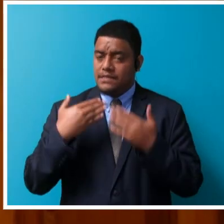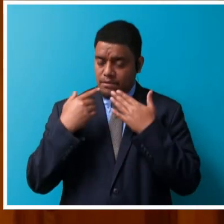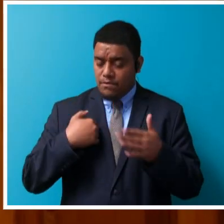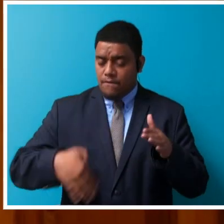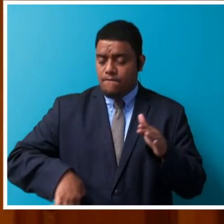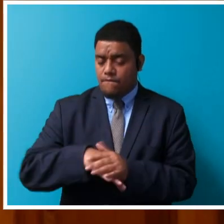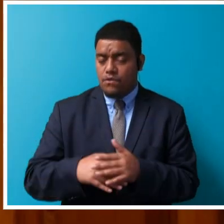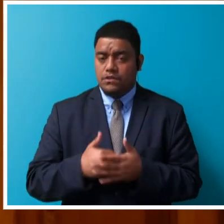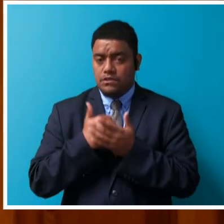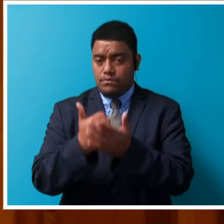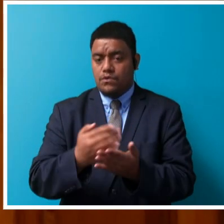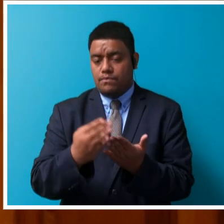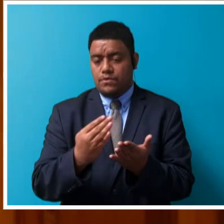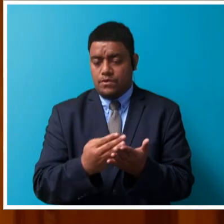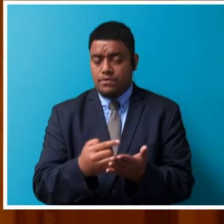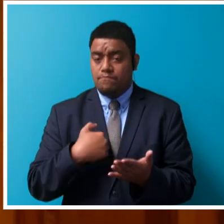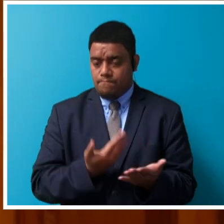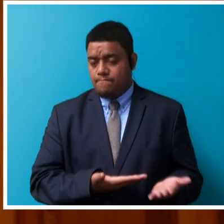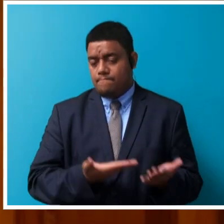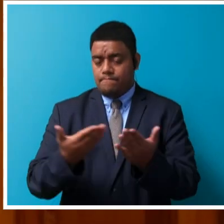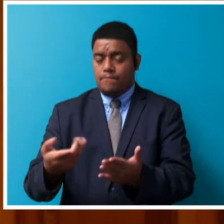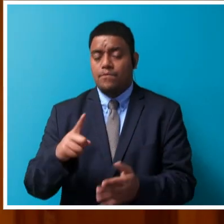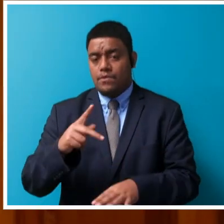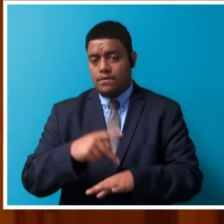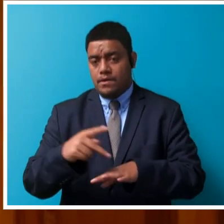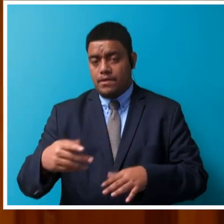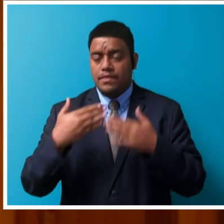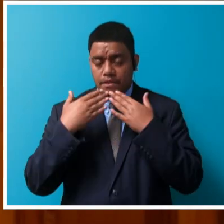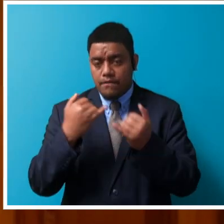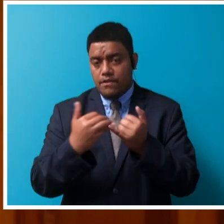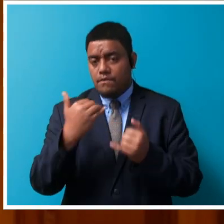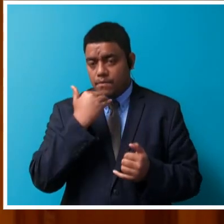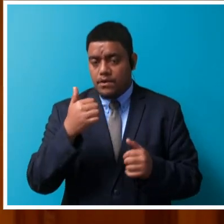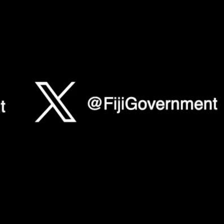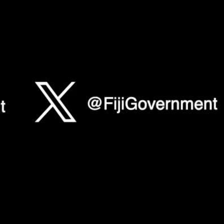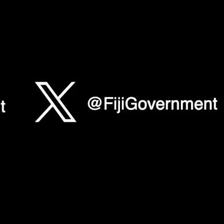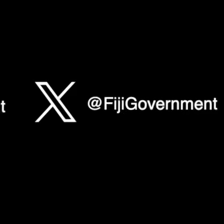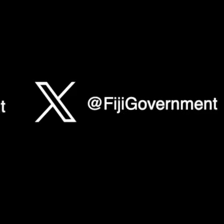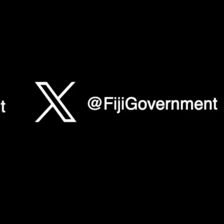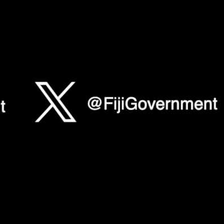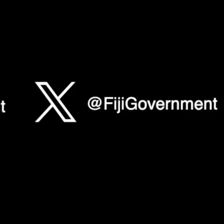support the budget and I commend this motion to the House. Thank you, sir. God bless Fiji.